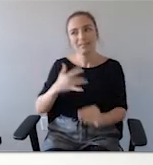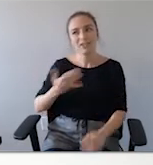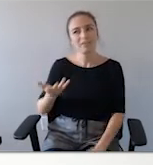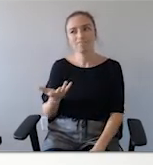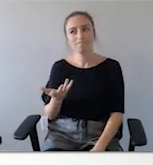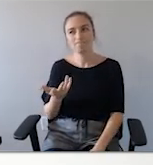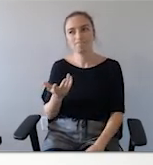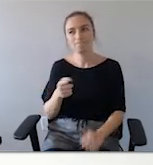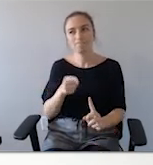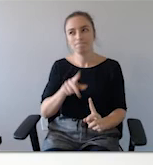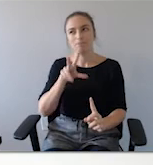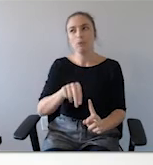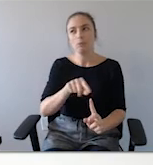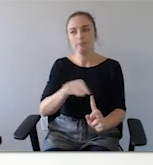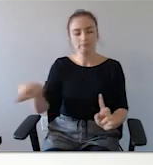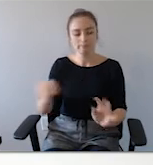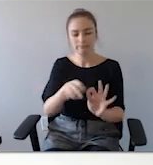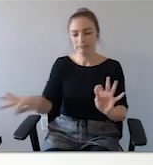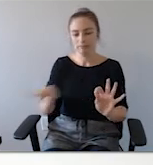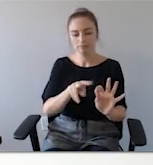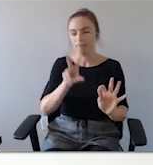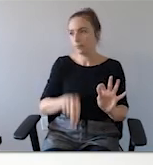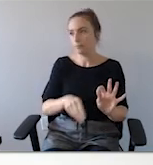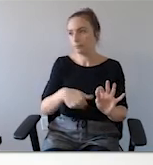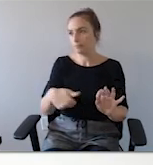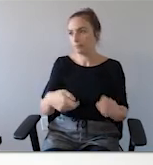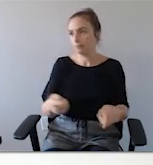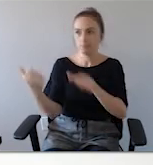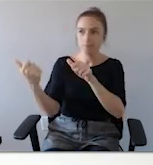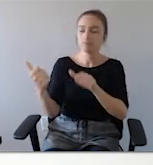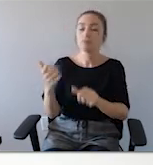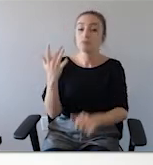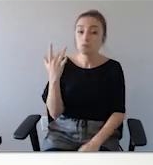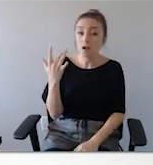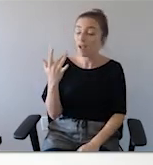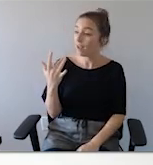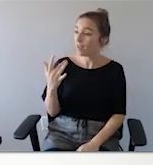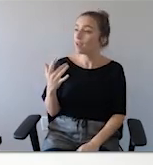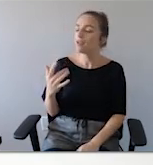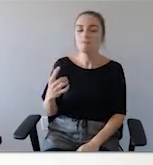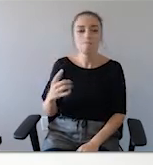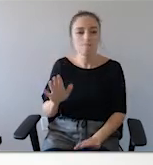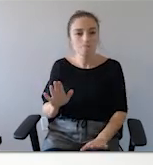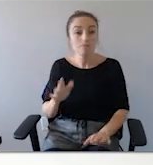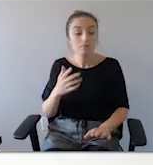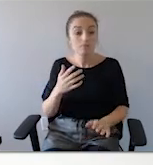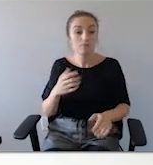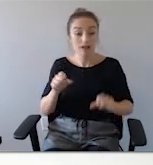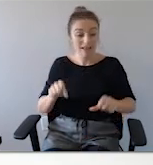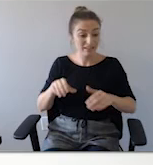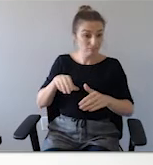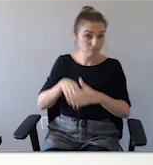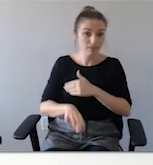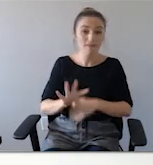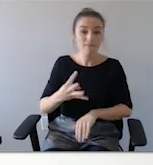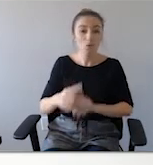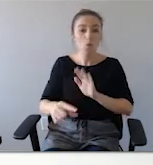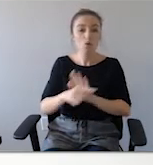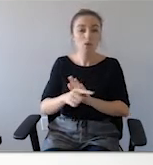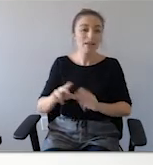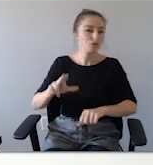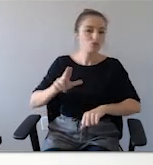would almost bet you I could walk into a 4th grade regular classroom and say, all right, guys and